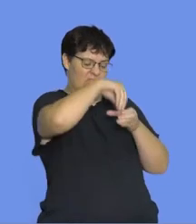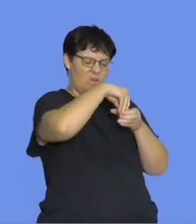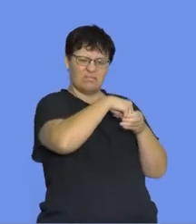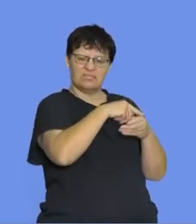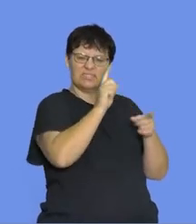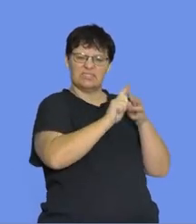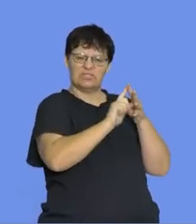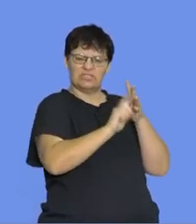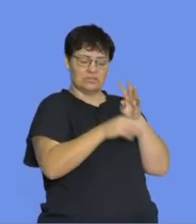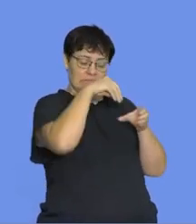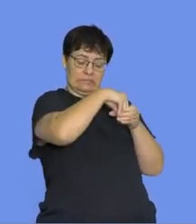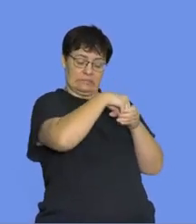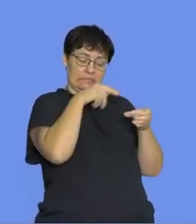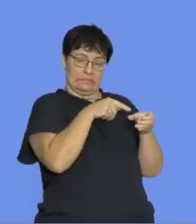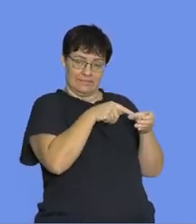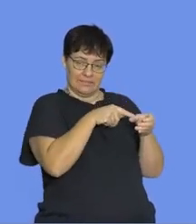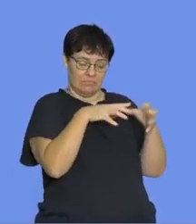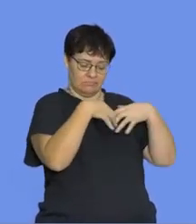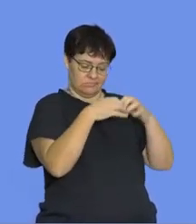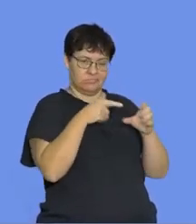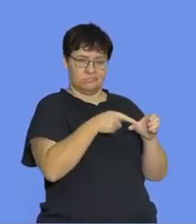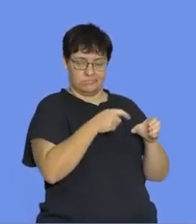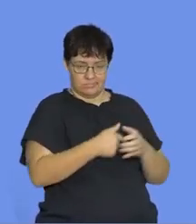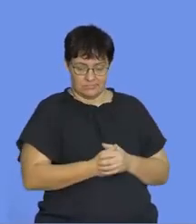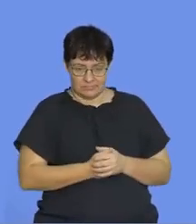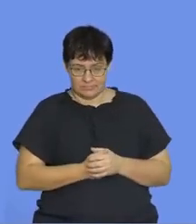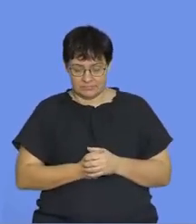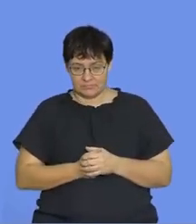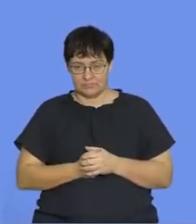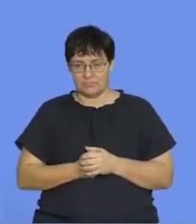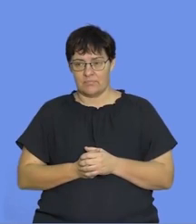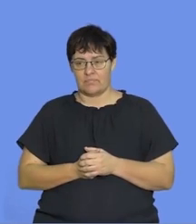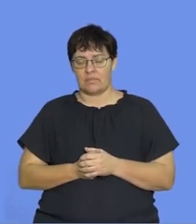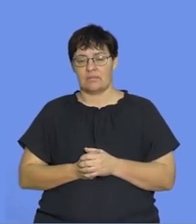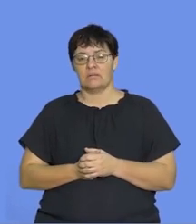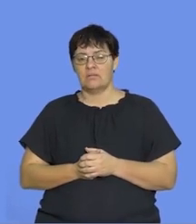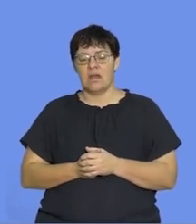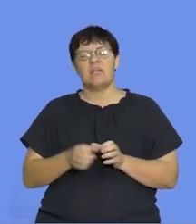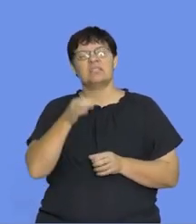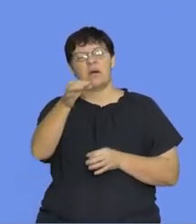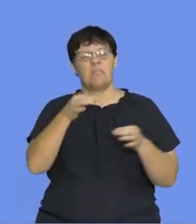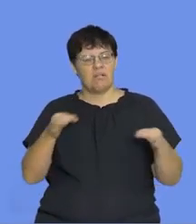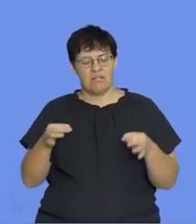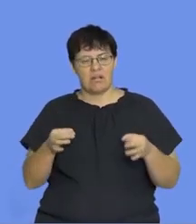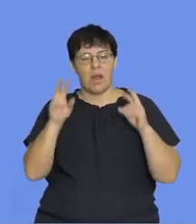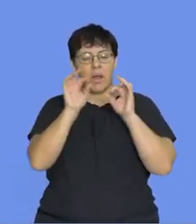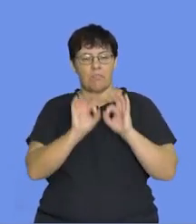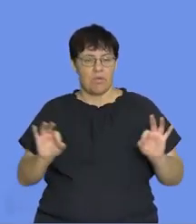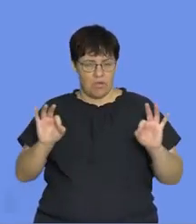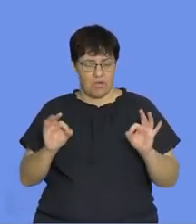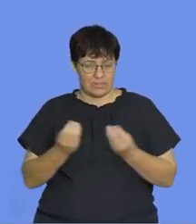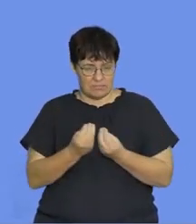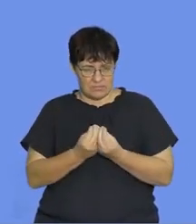these particles that actually make up these pure substances, okay? So different samples of a pure substances, which is